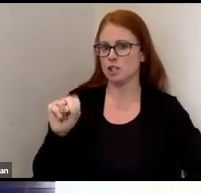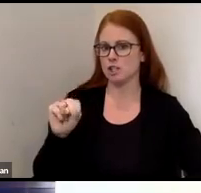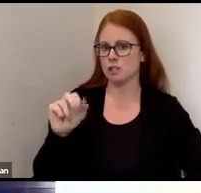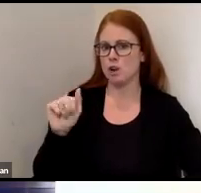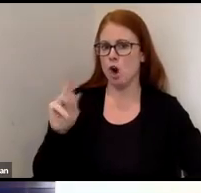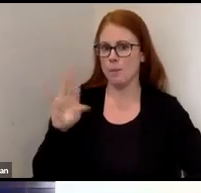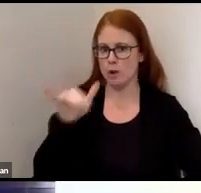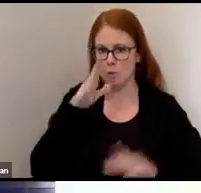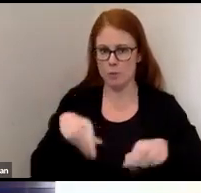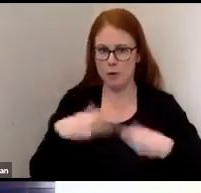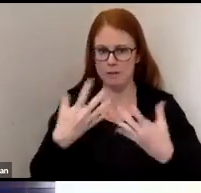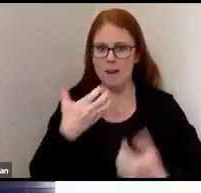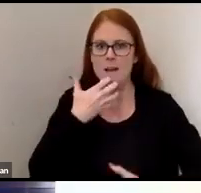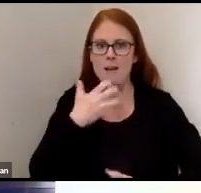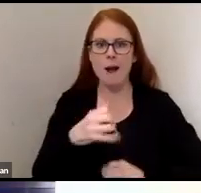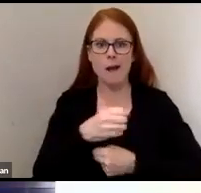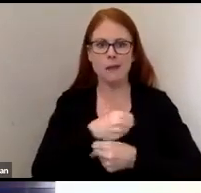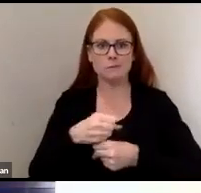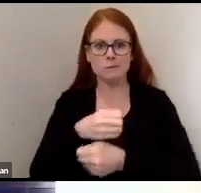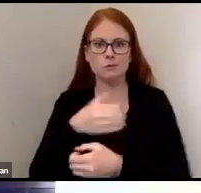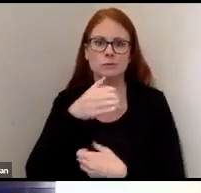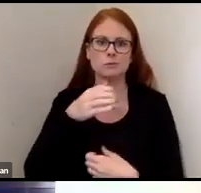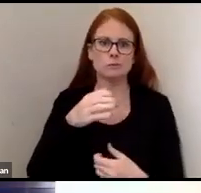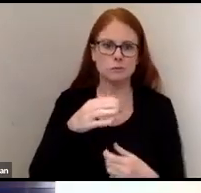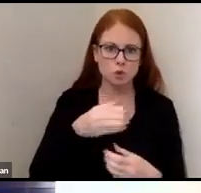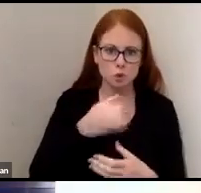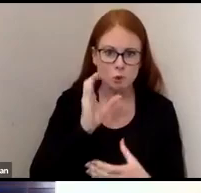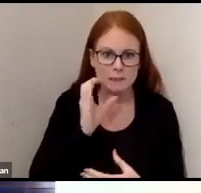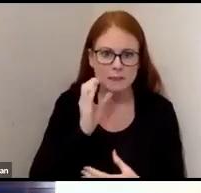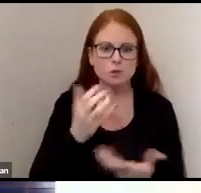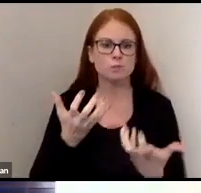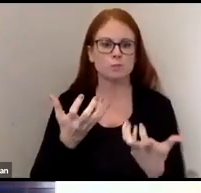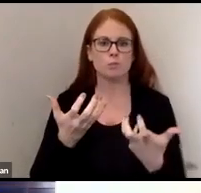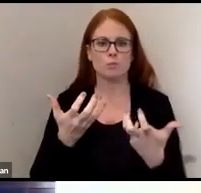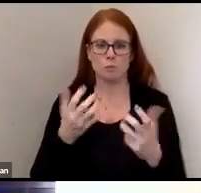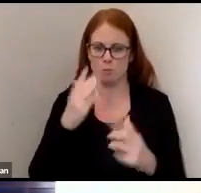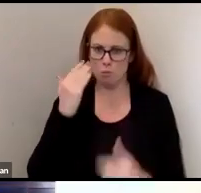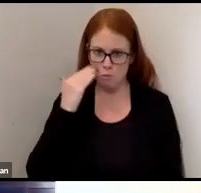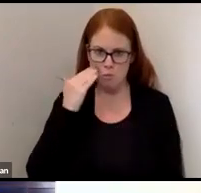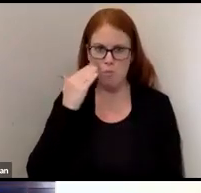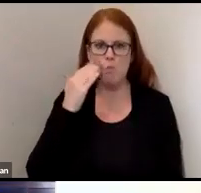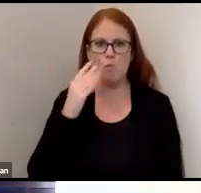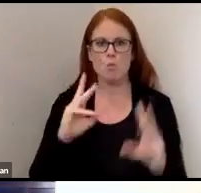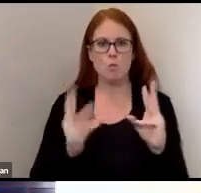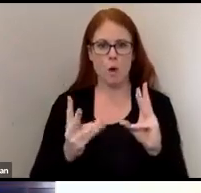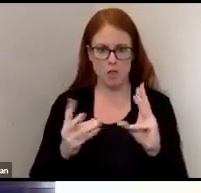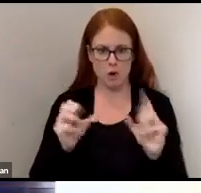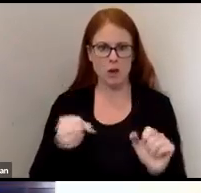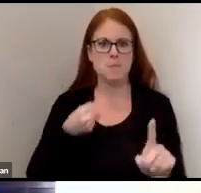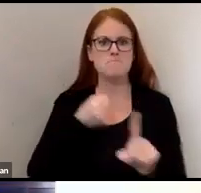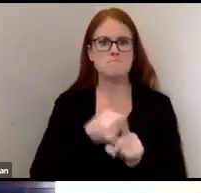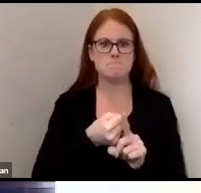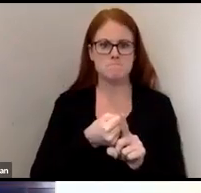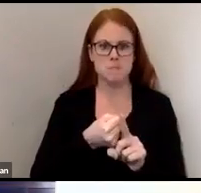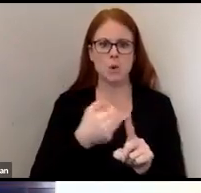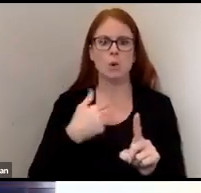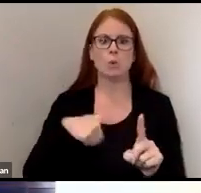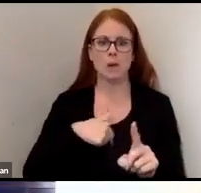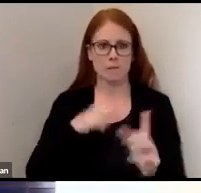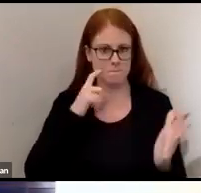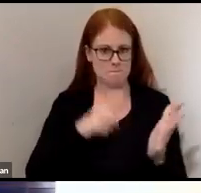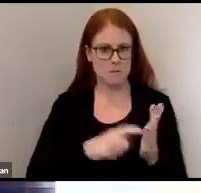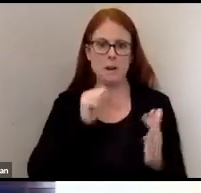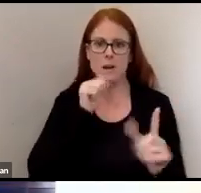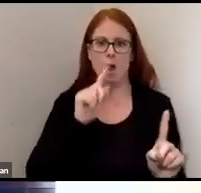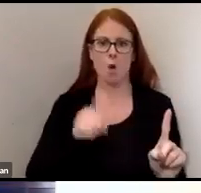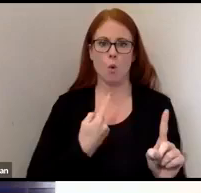there. However, we don't want to discount the impact of the weather. And we have seen, not just in our